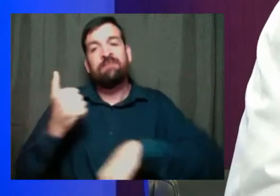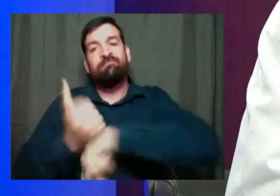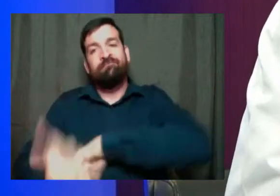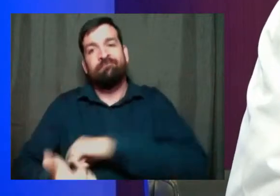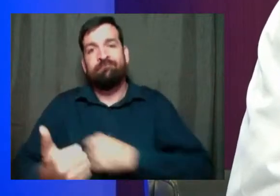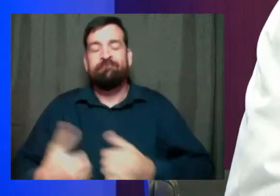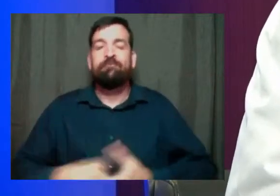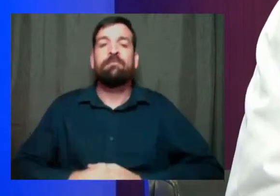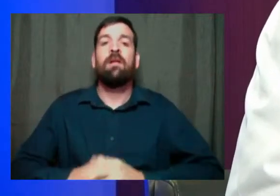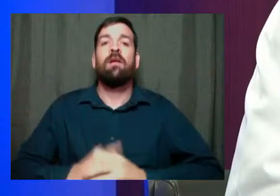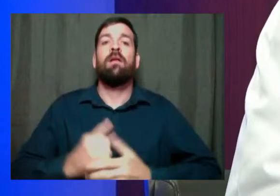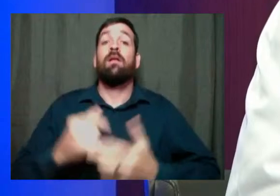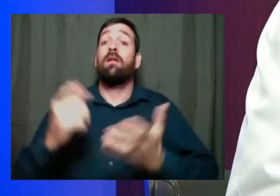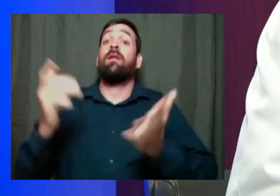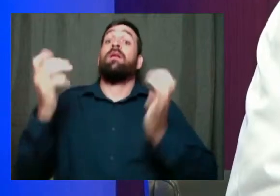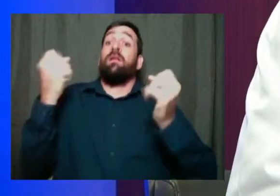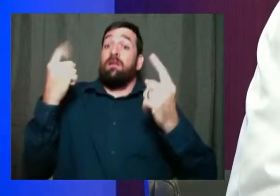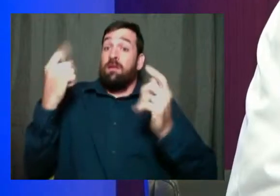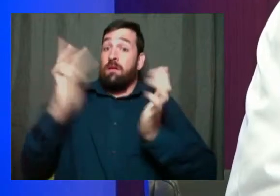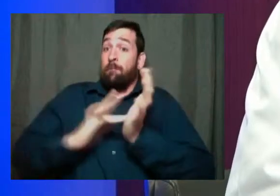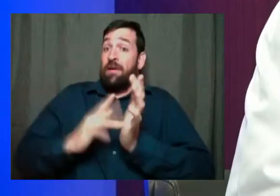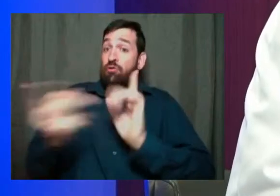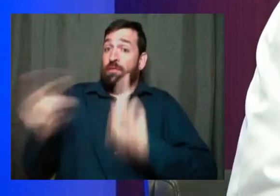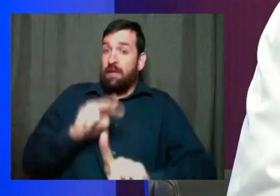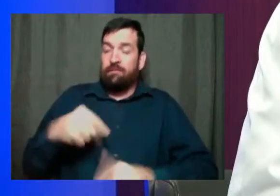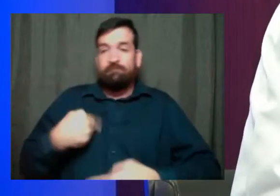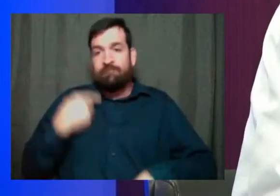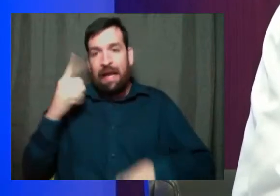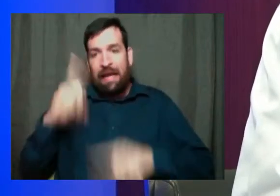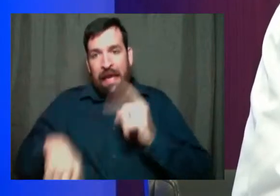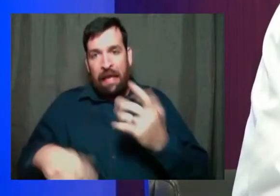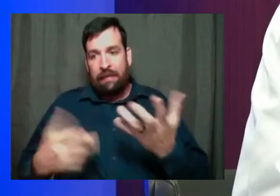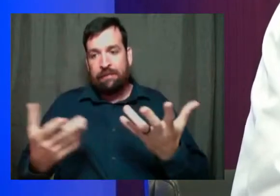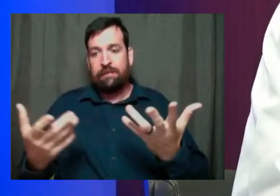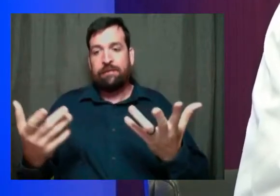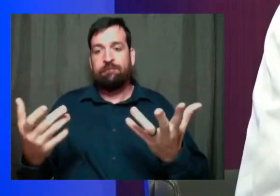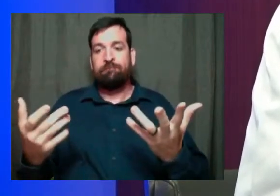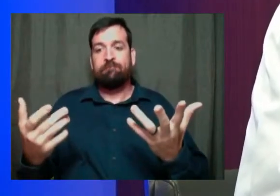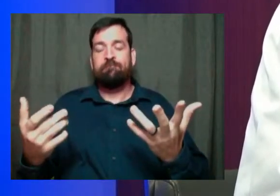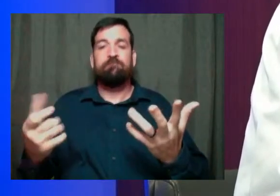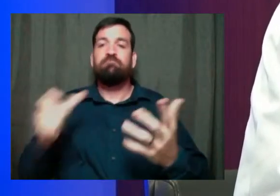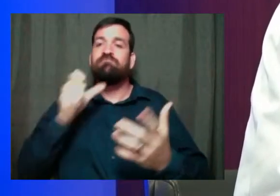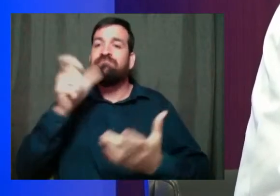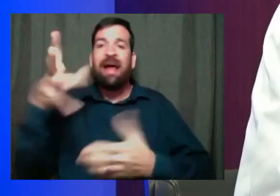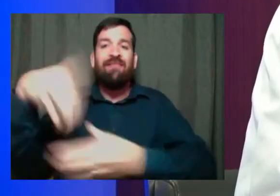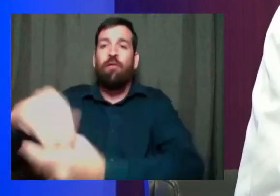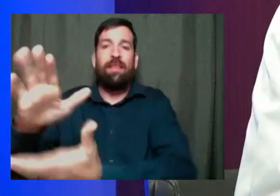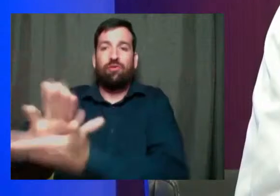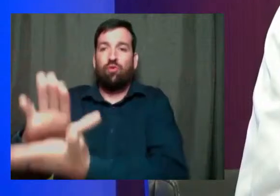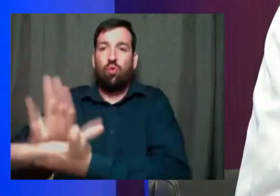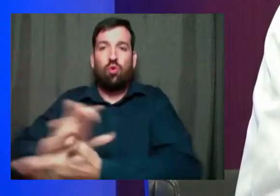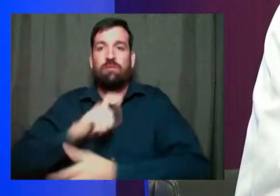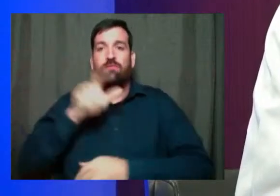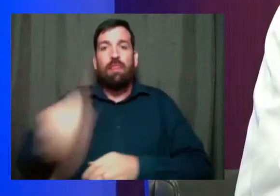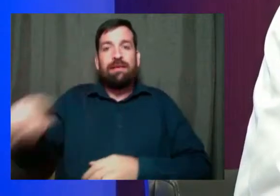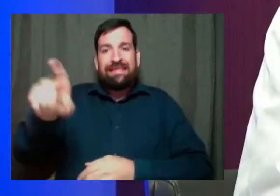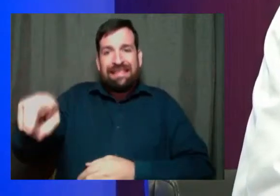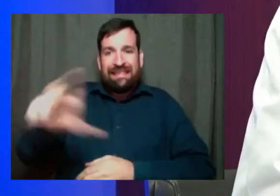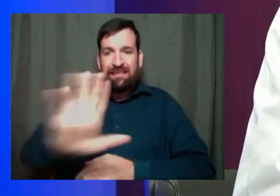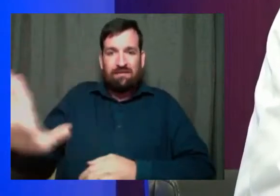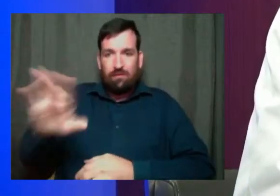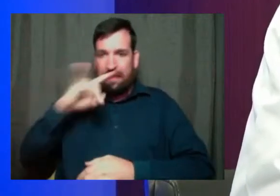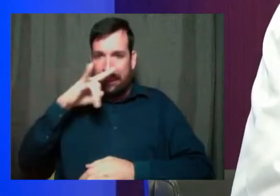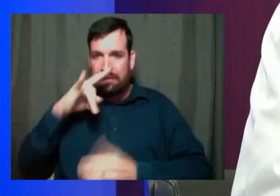standpoint. Now, again, I can't offer. I'm not in that school. I don't know the needs of those kids in that school as well,